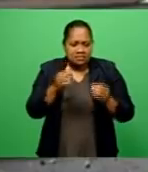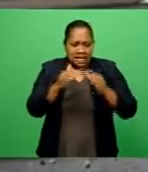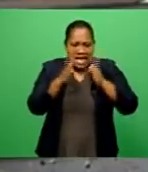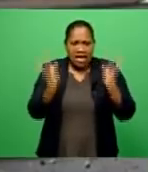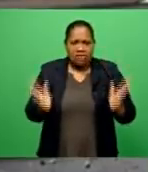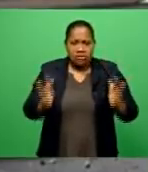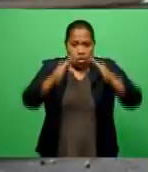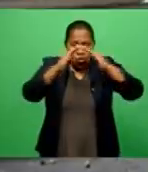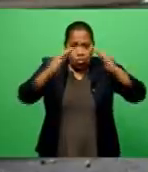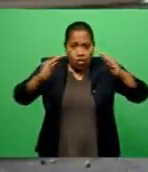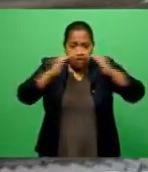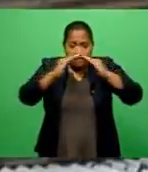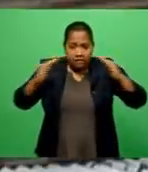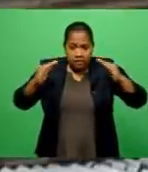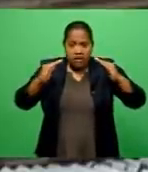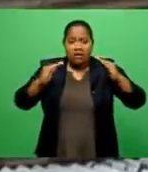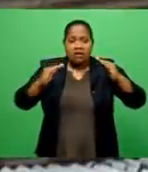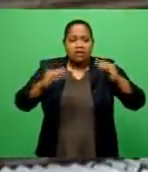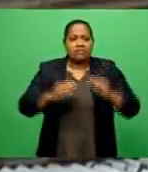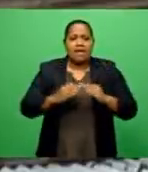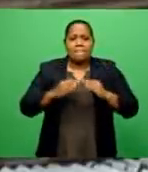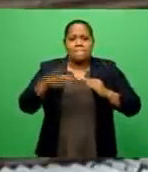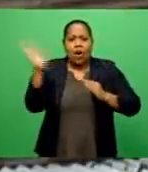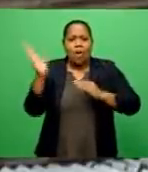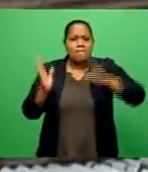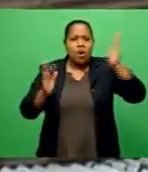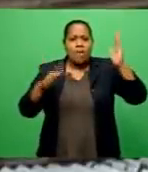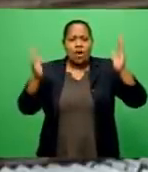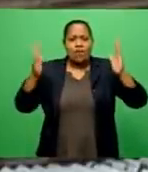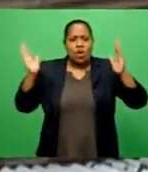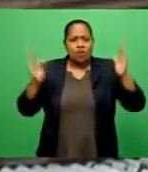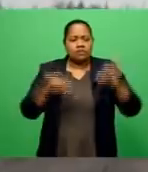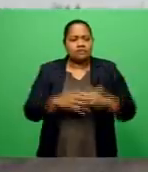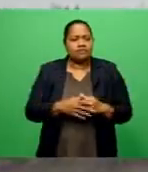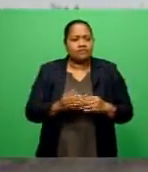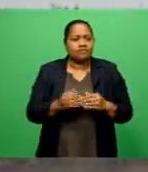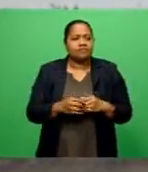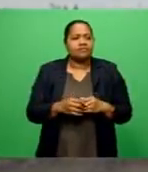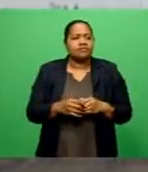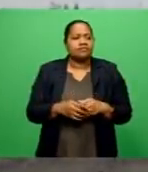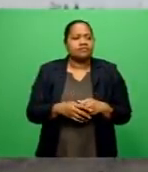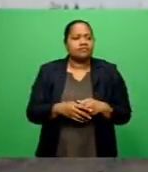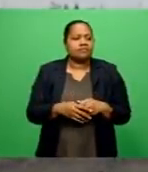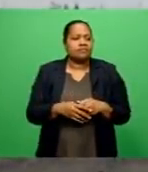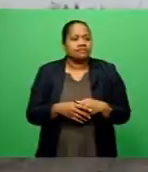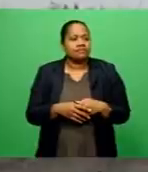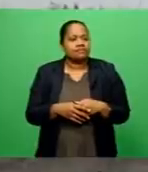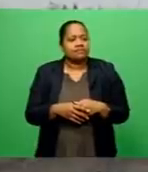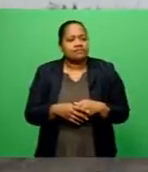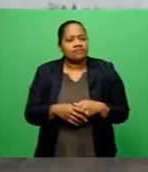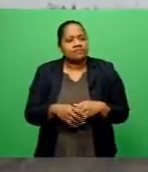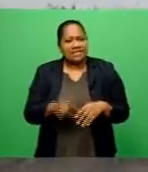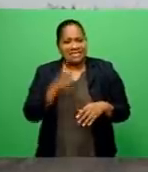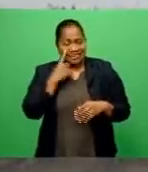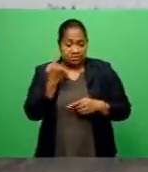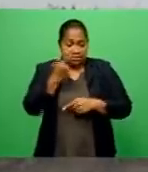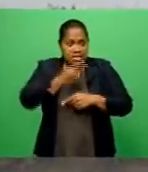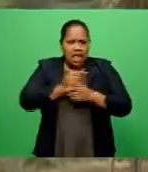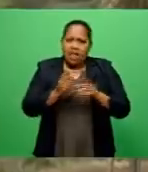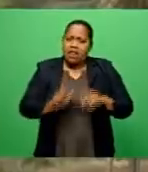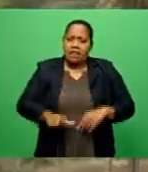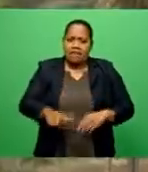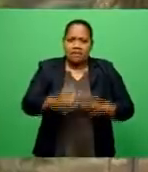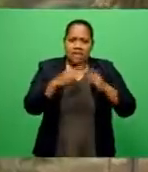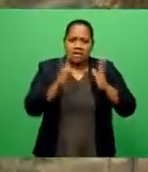has blown away. Few houses I can see. Through the night, Kumar says Lambasa town was in